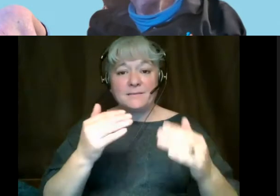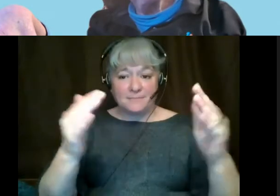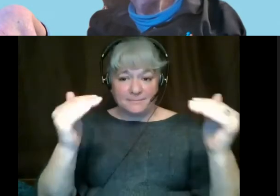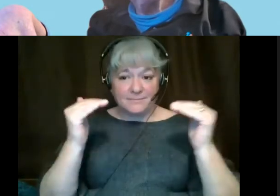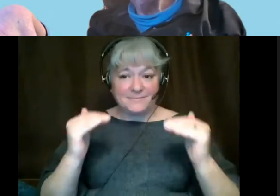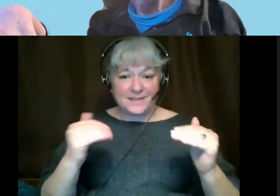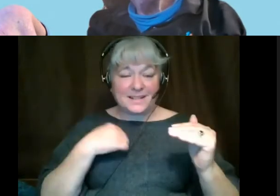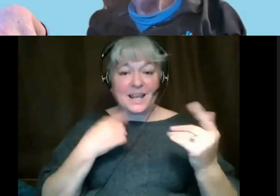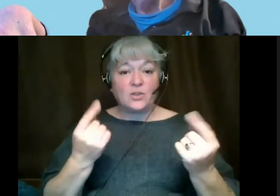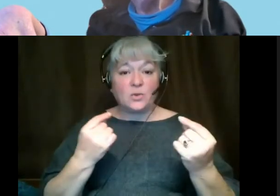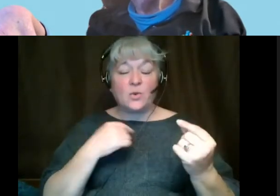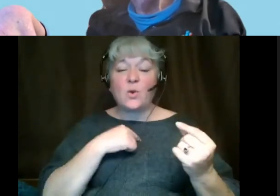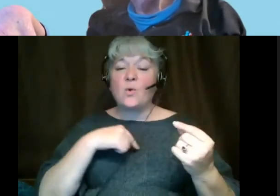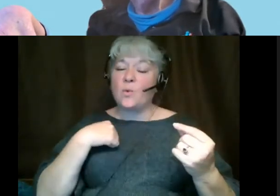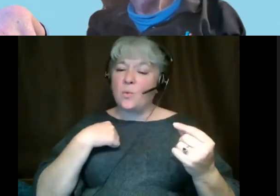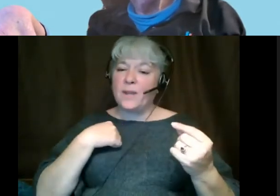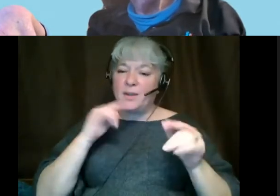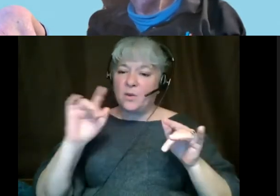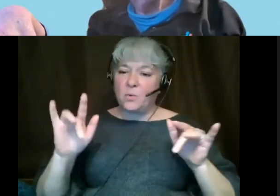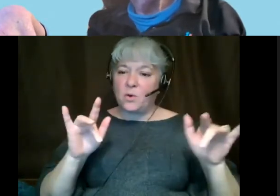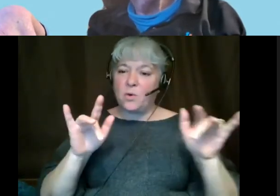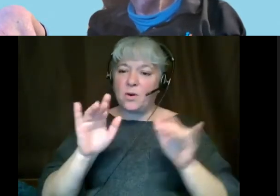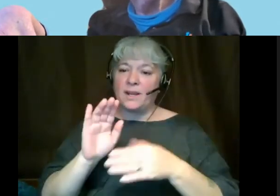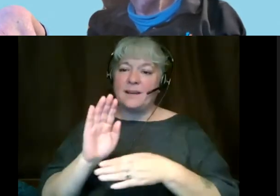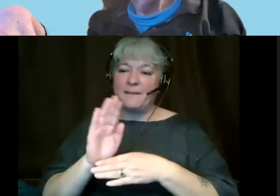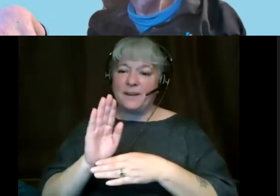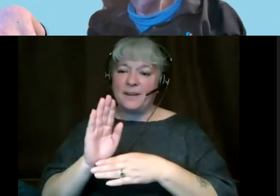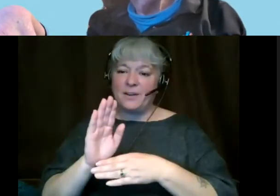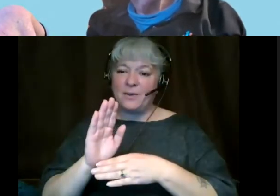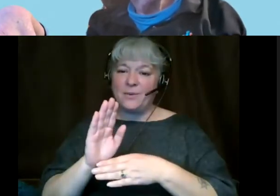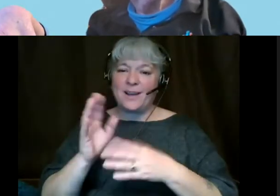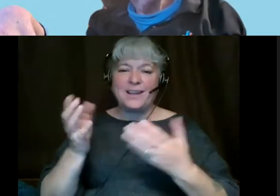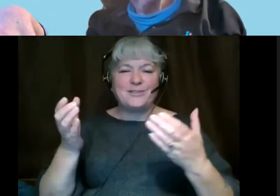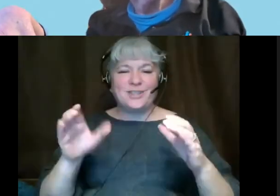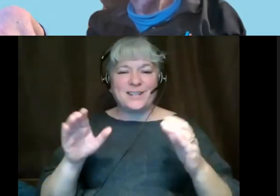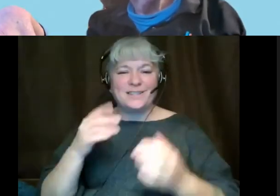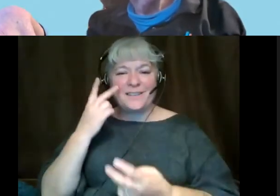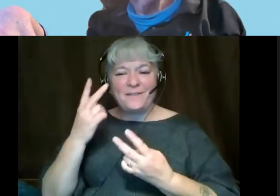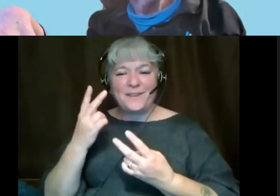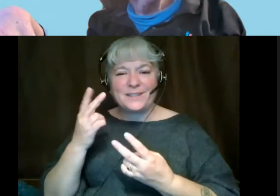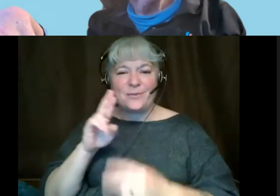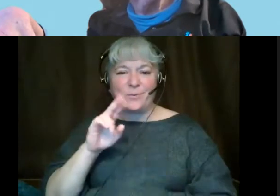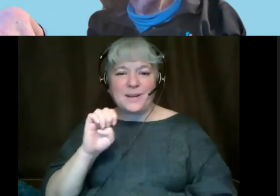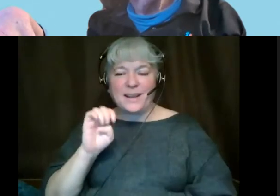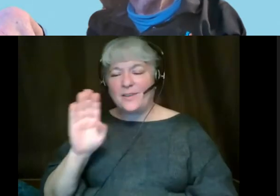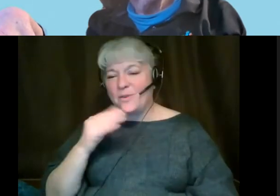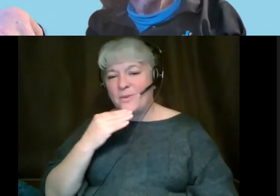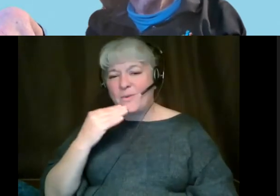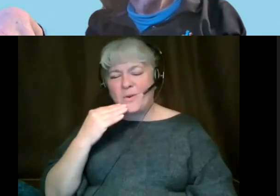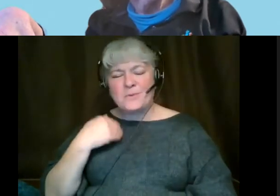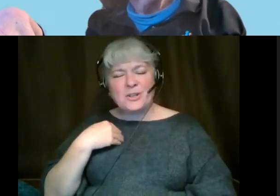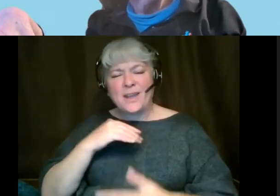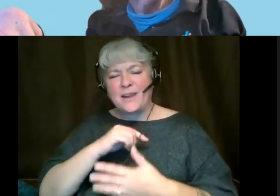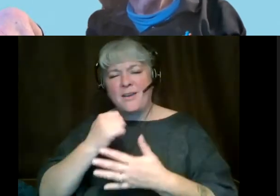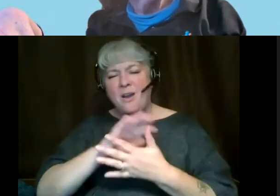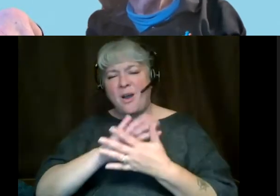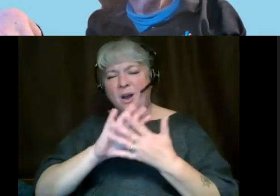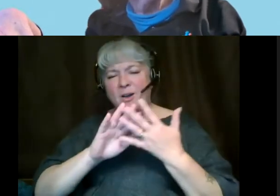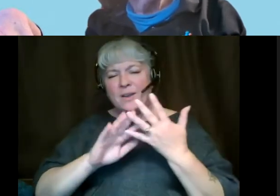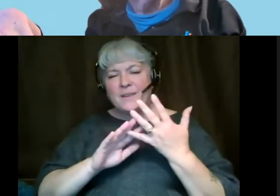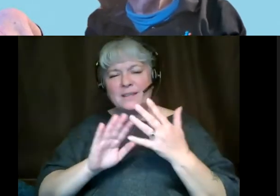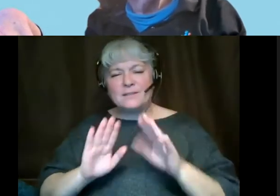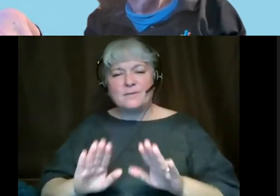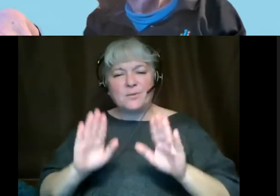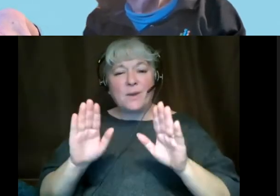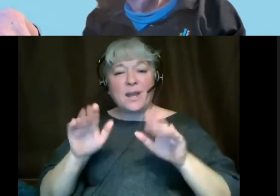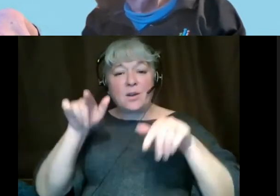we recorded a video. I got the chance to visit Renee at her home, and she had all of these great low-tech